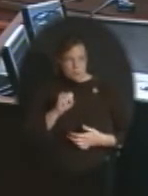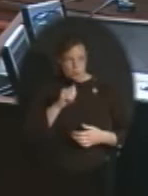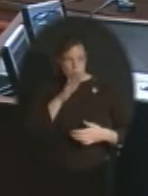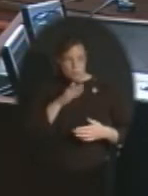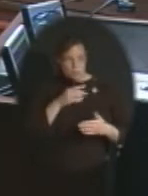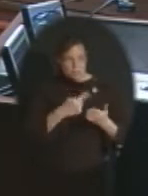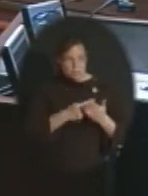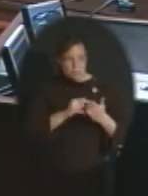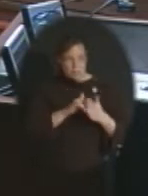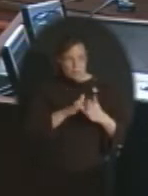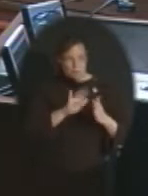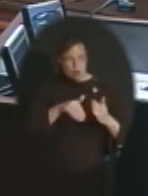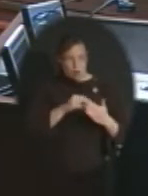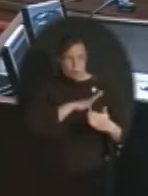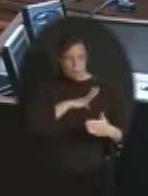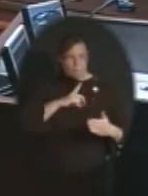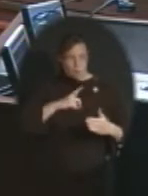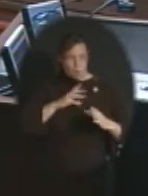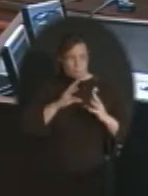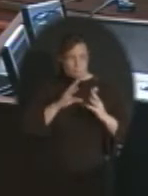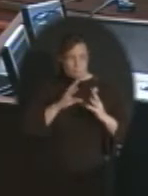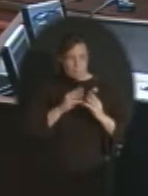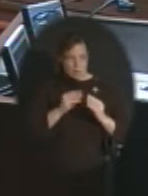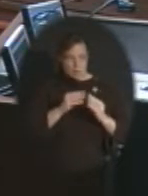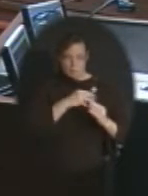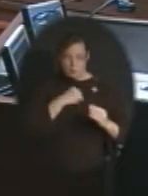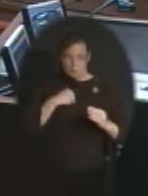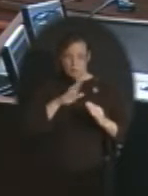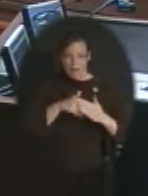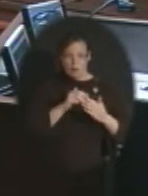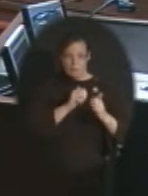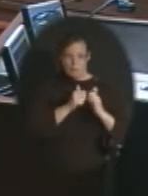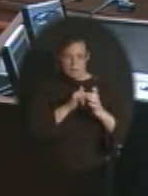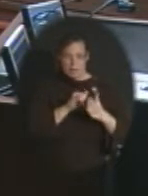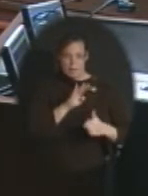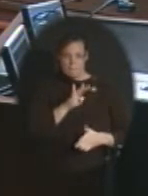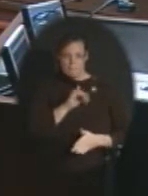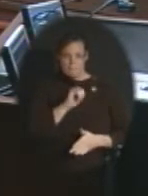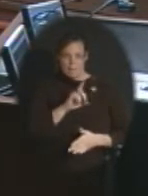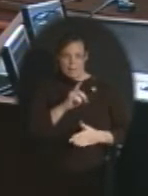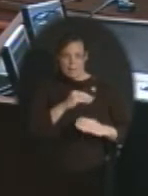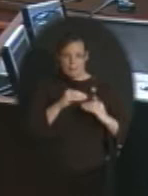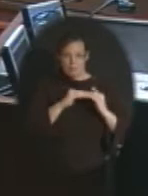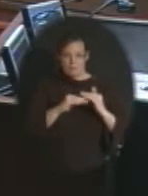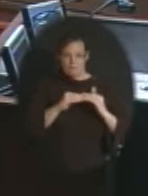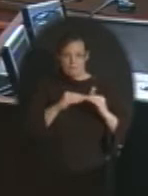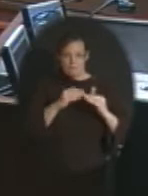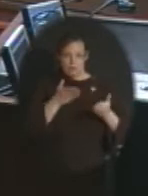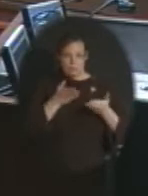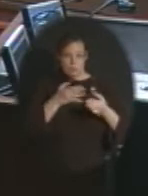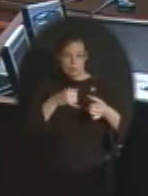as how competitive that bid is and the level of service that we still expect out of that.